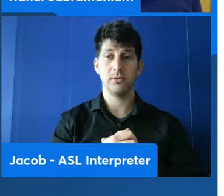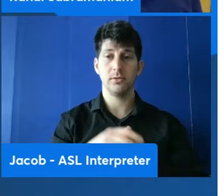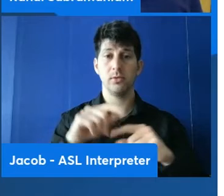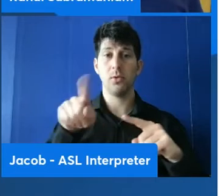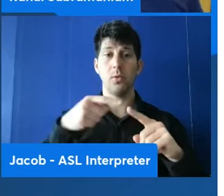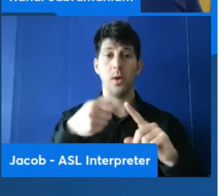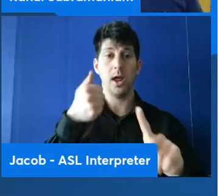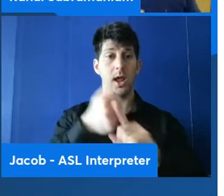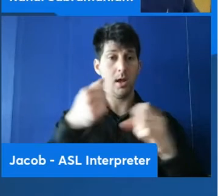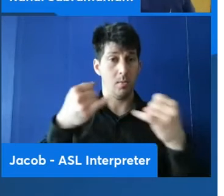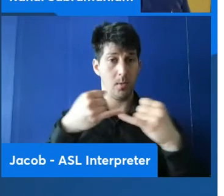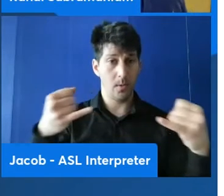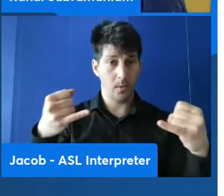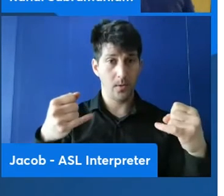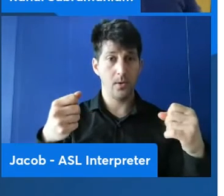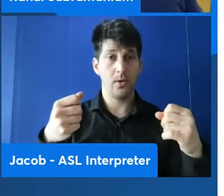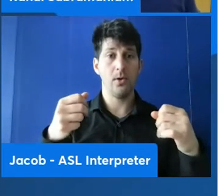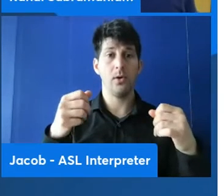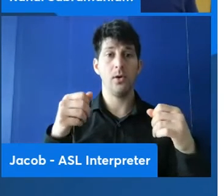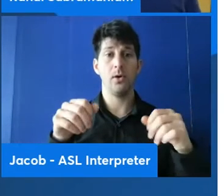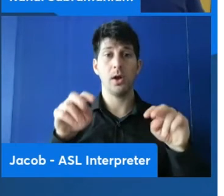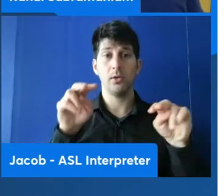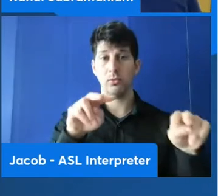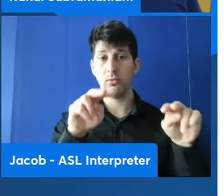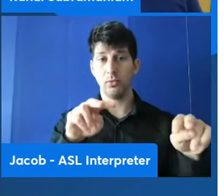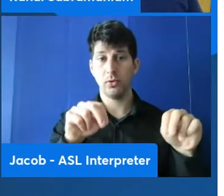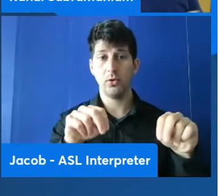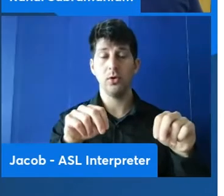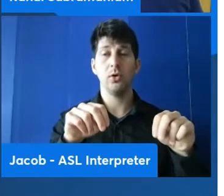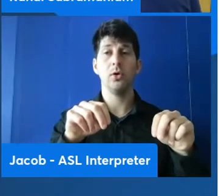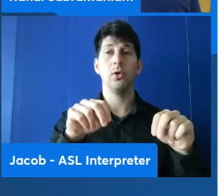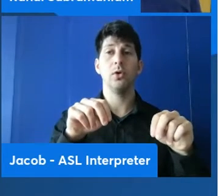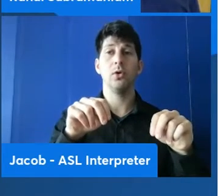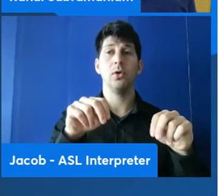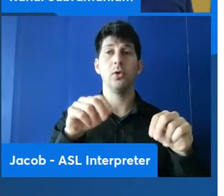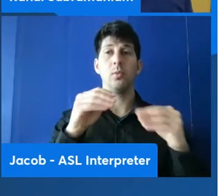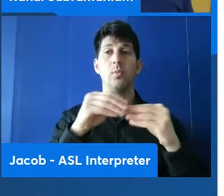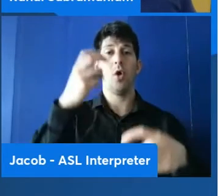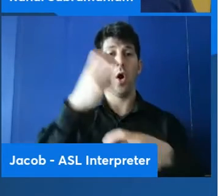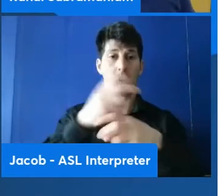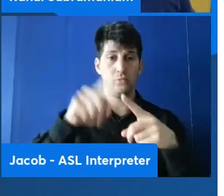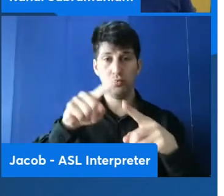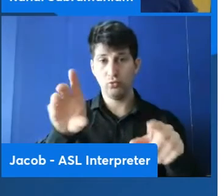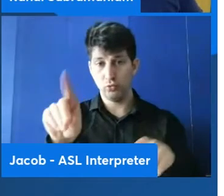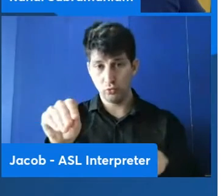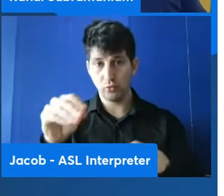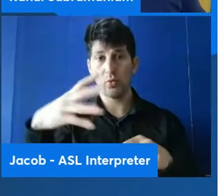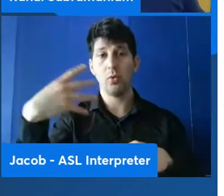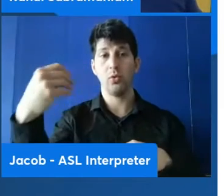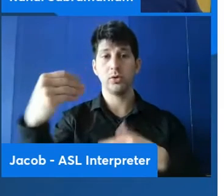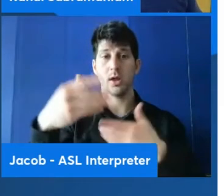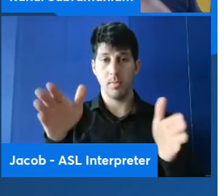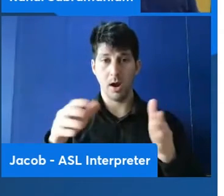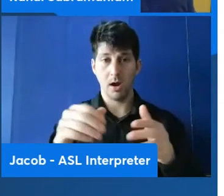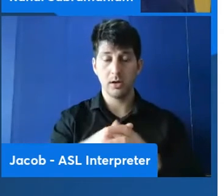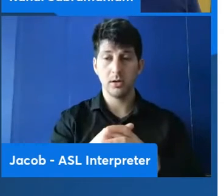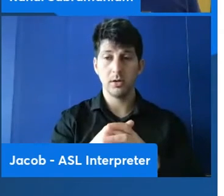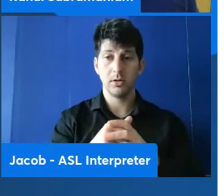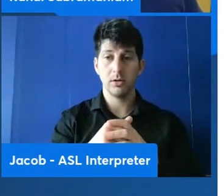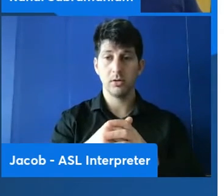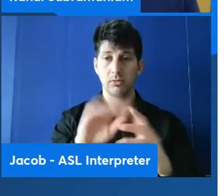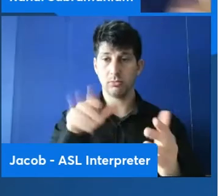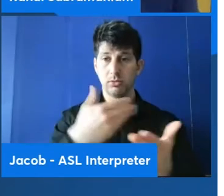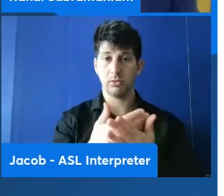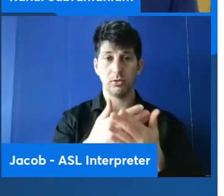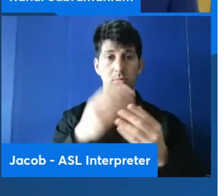on it. And that's on the observability side of things. That's a little harder to do right now out of the box. You can take all the data,